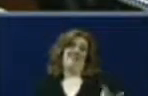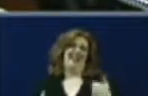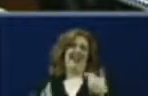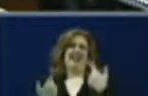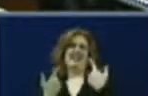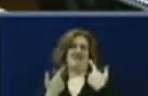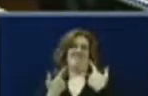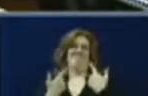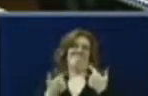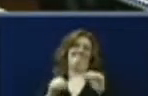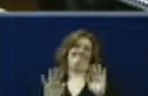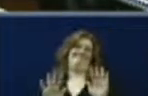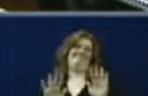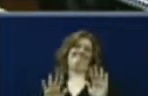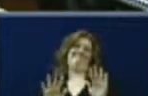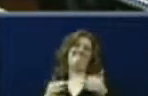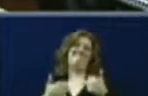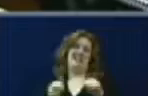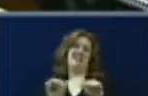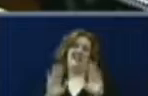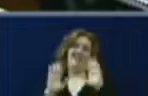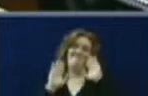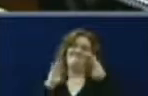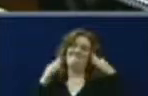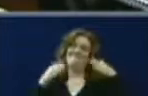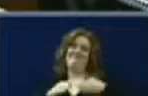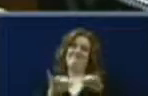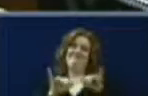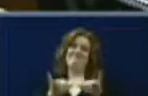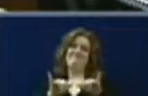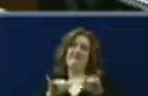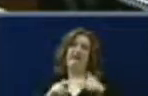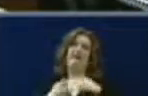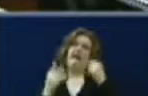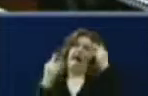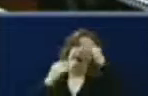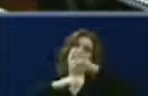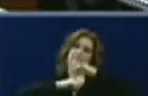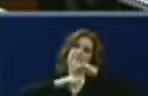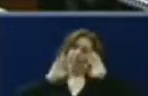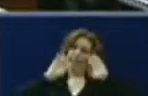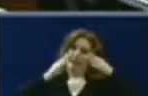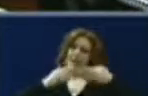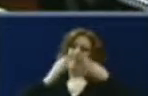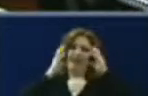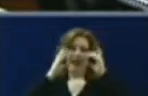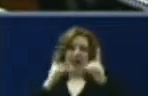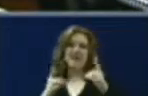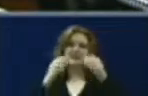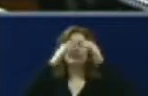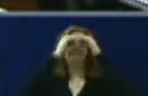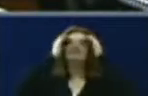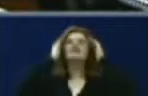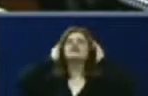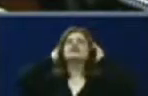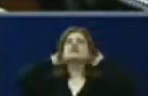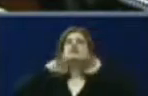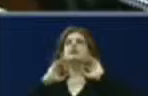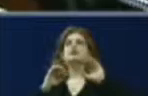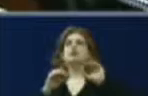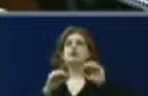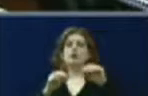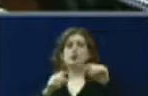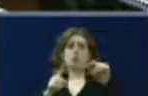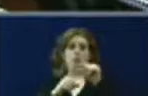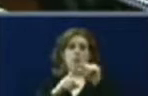stay focused. I think of education, I think the root is a Latin root, and it means to